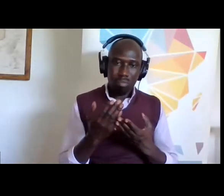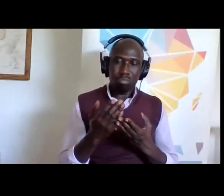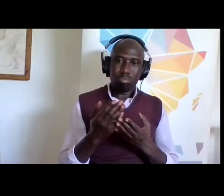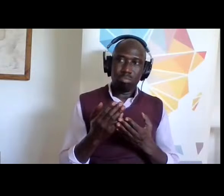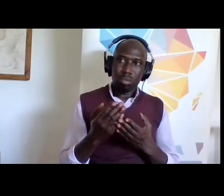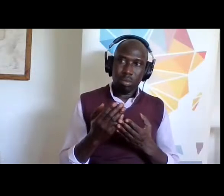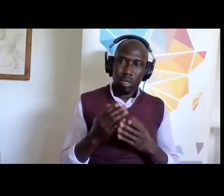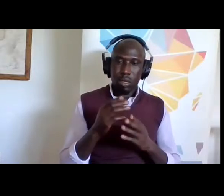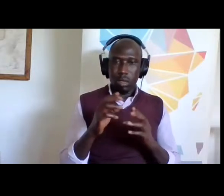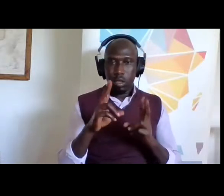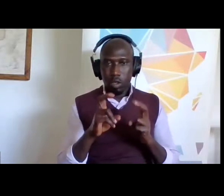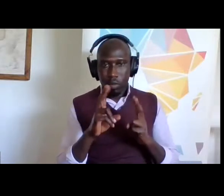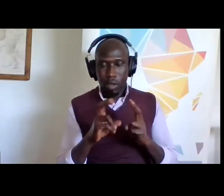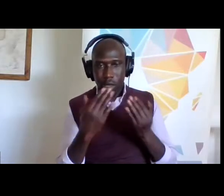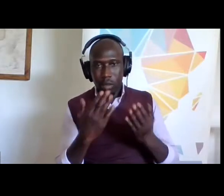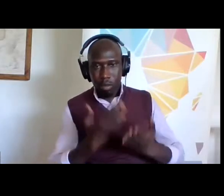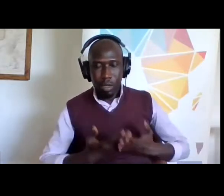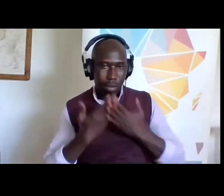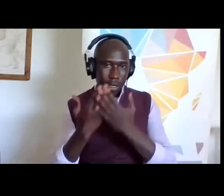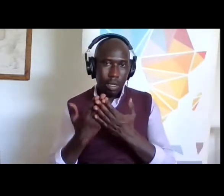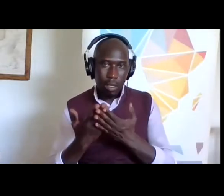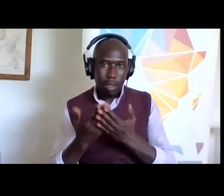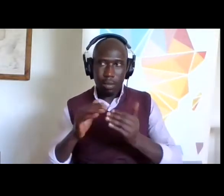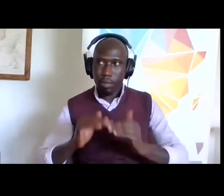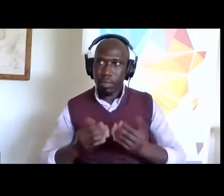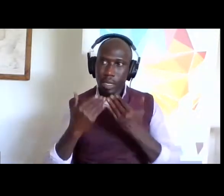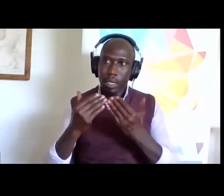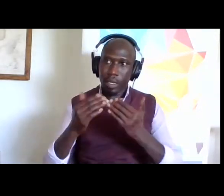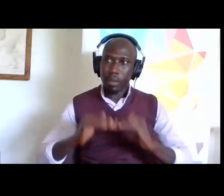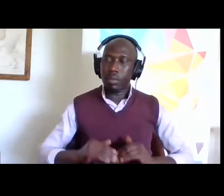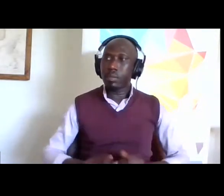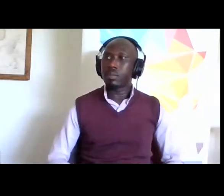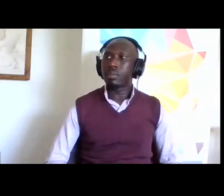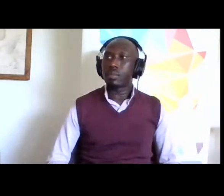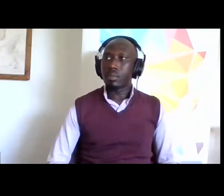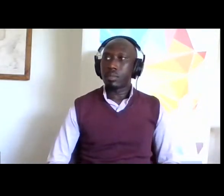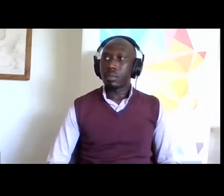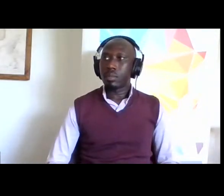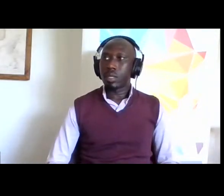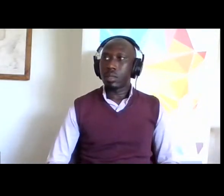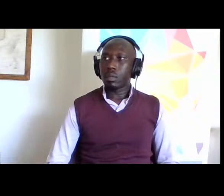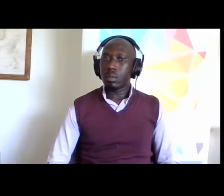two topics that have been presented. Thank you.